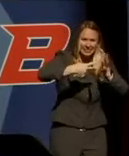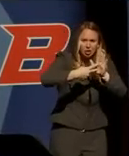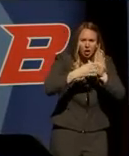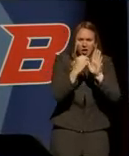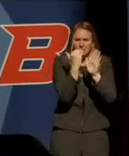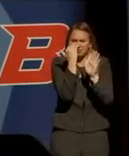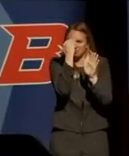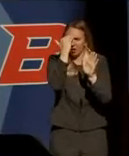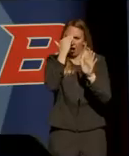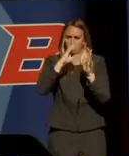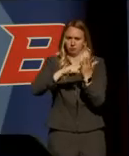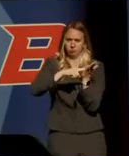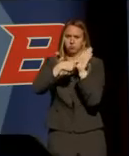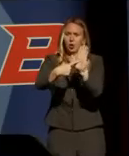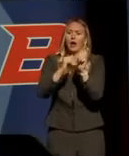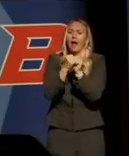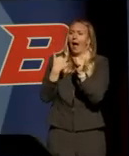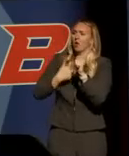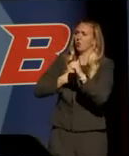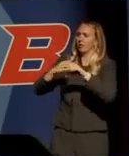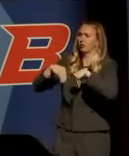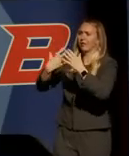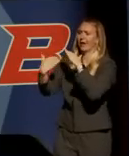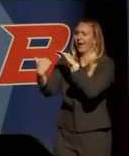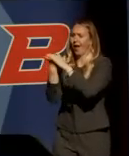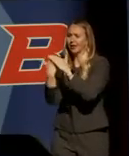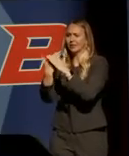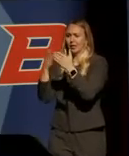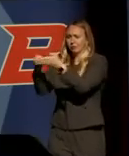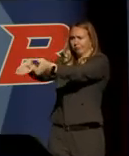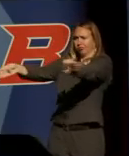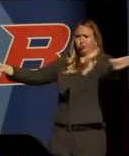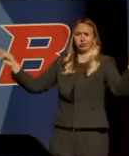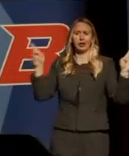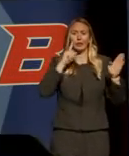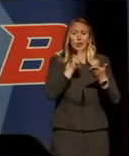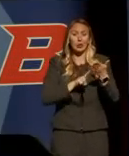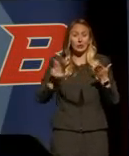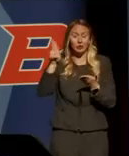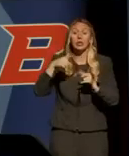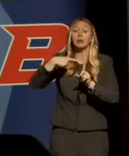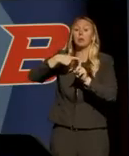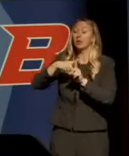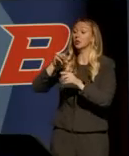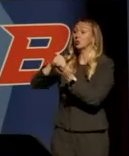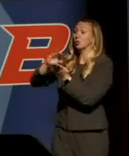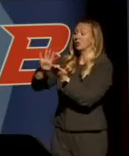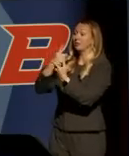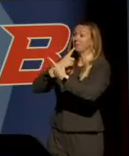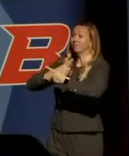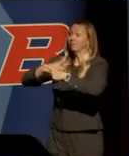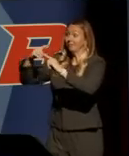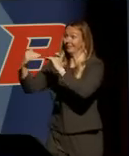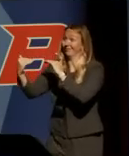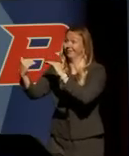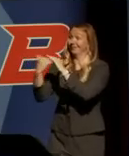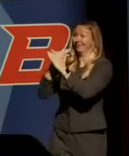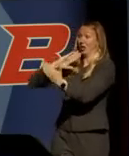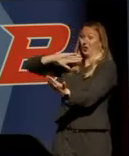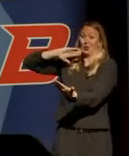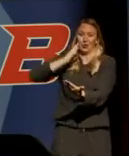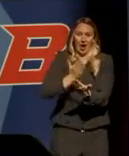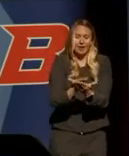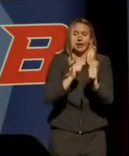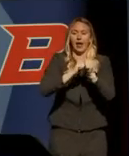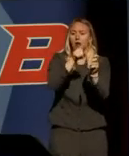broad access to our university and the success of students once they arrive. We wanted to think